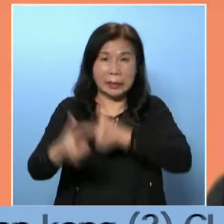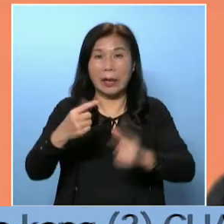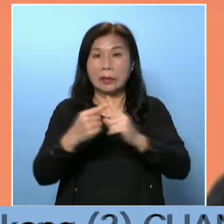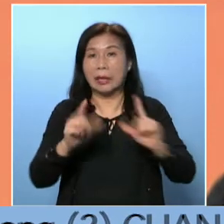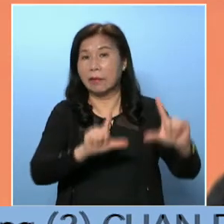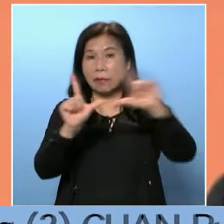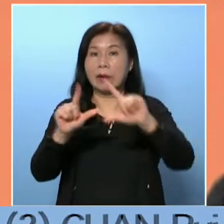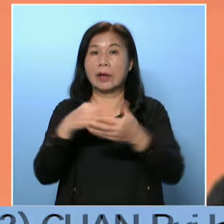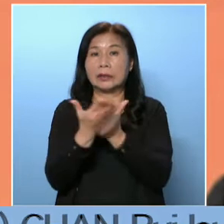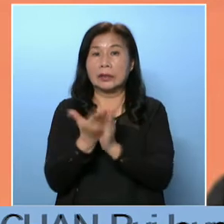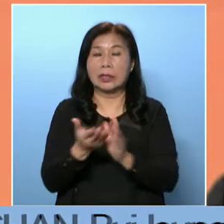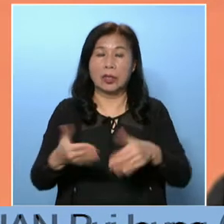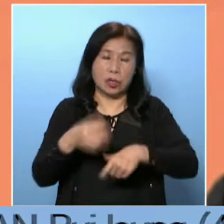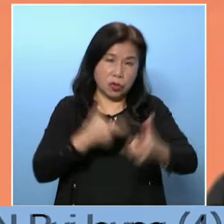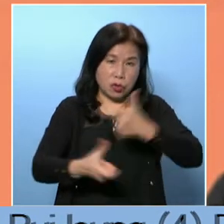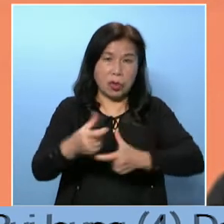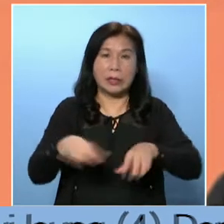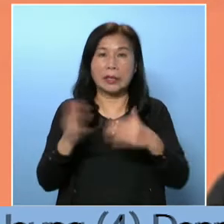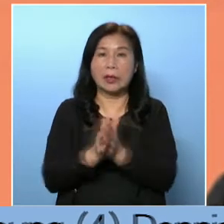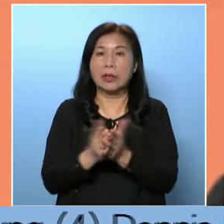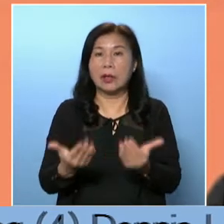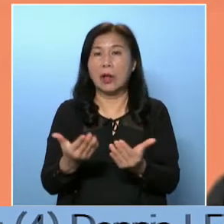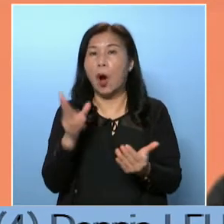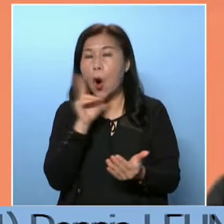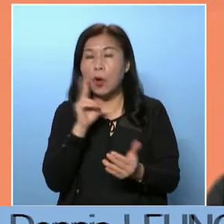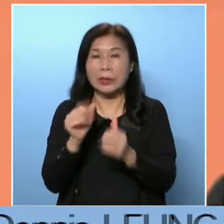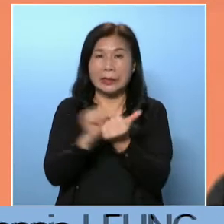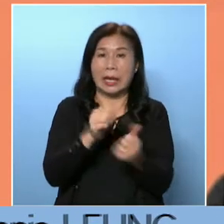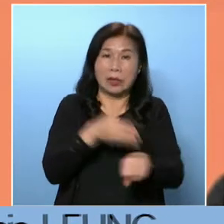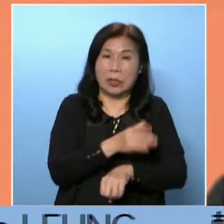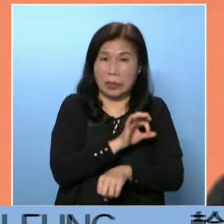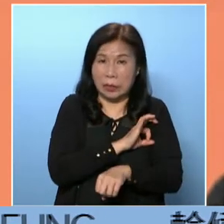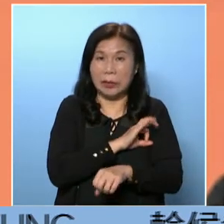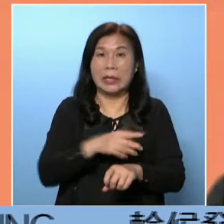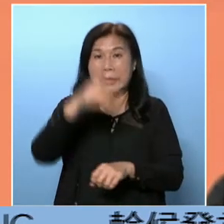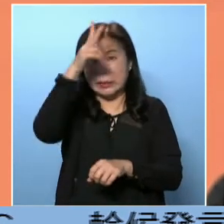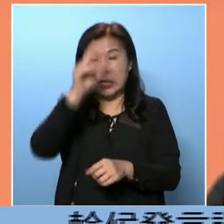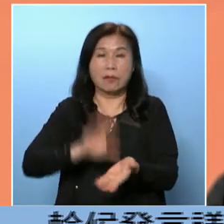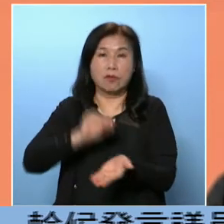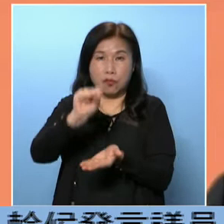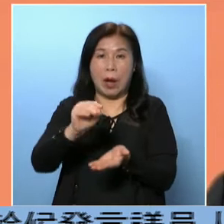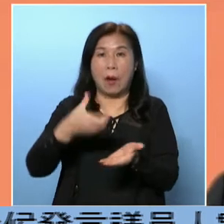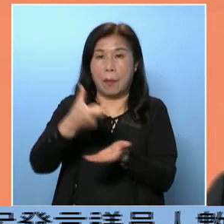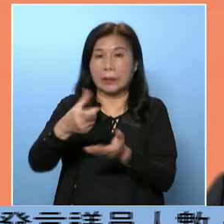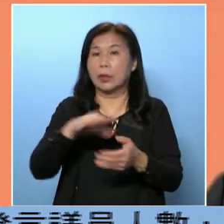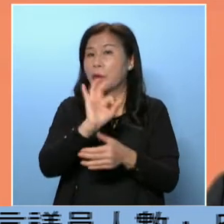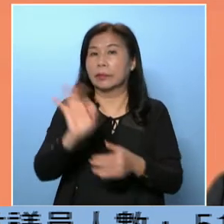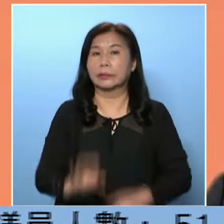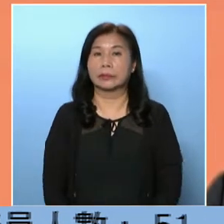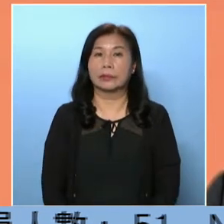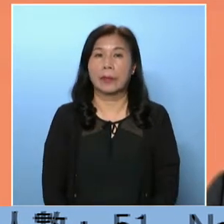achieve dynamic zero and revitalize our economy so that we don't always have to rely on